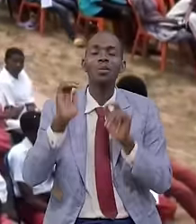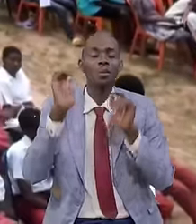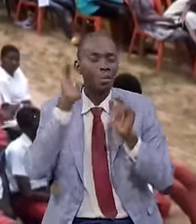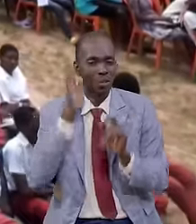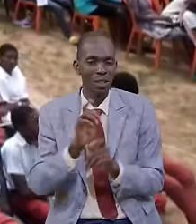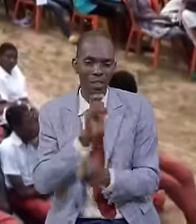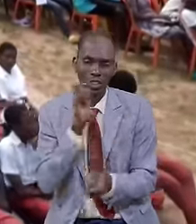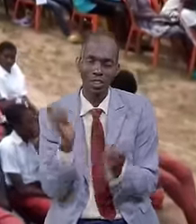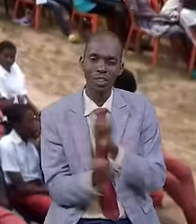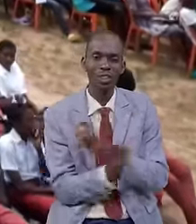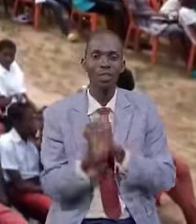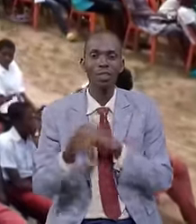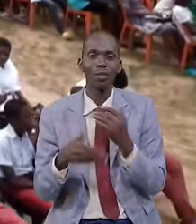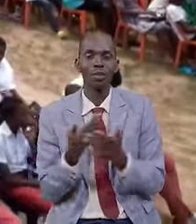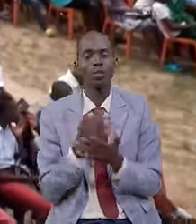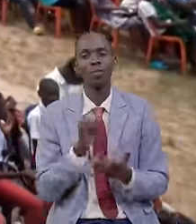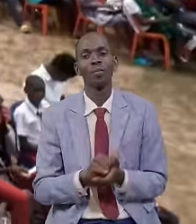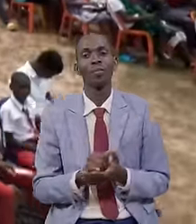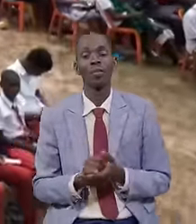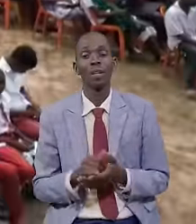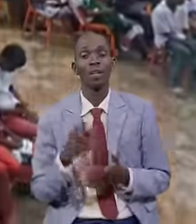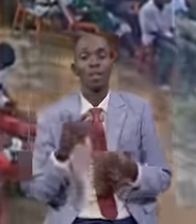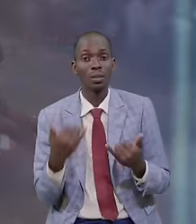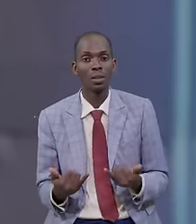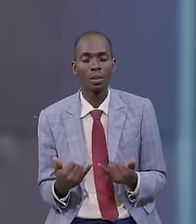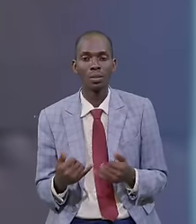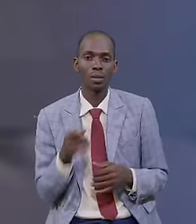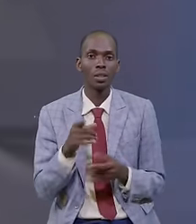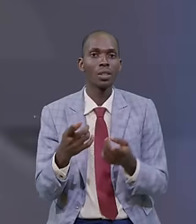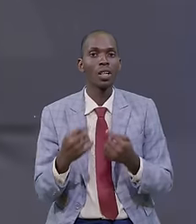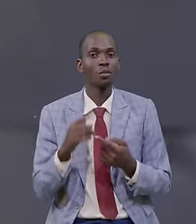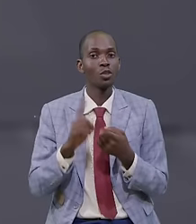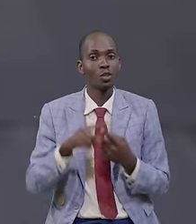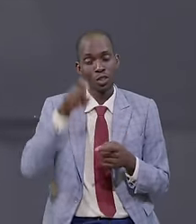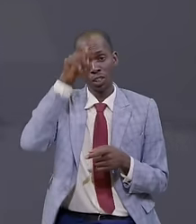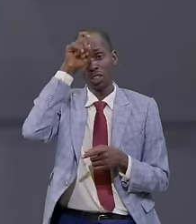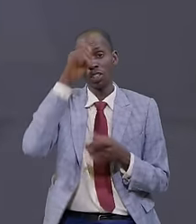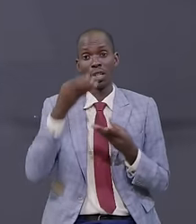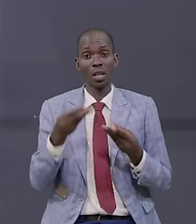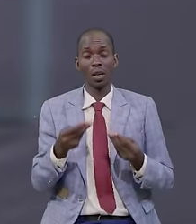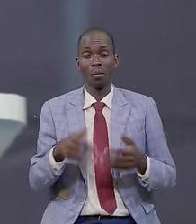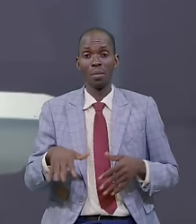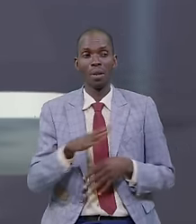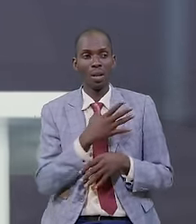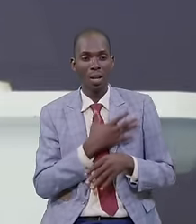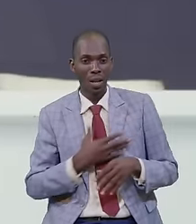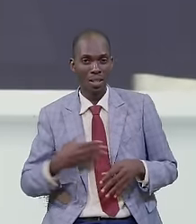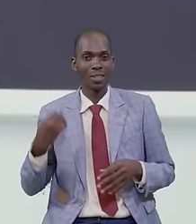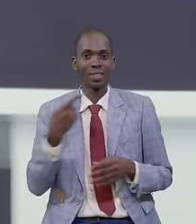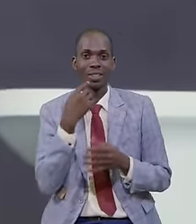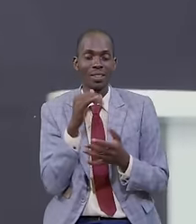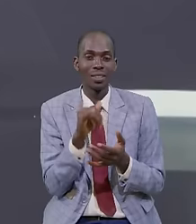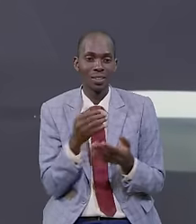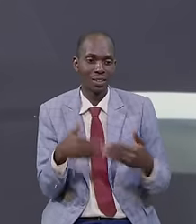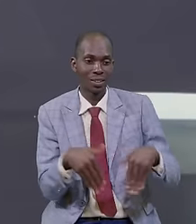he came to Egypt and they sold him again to